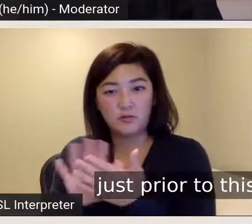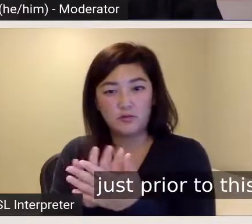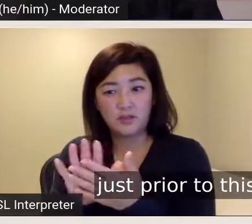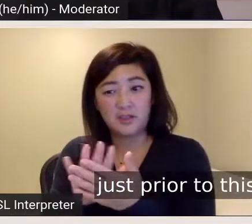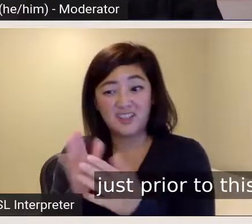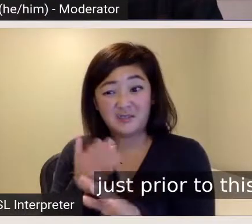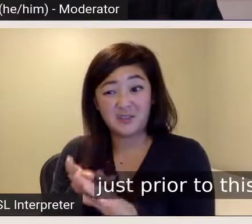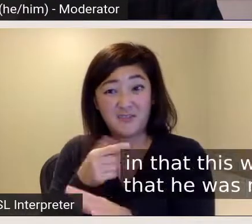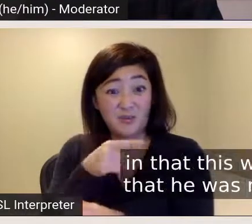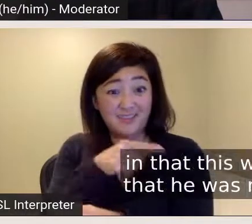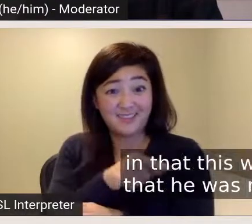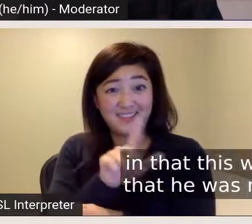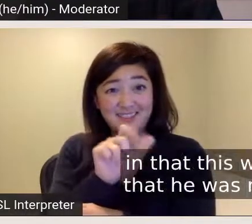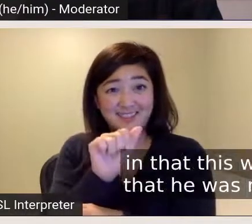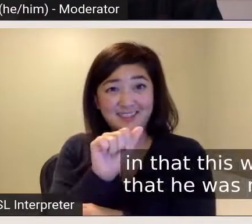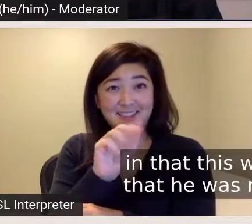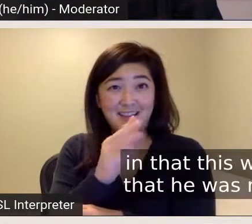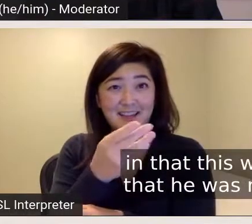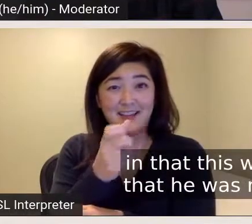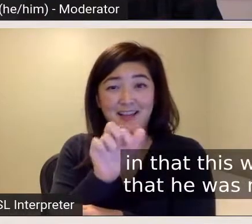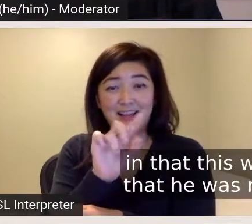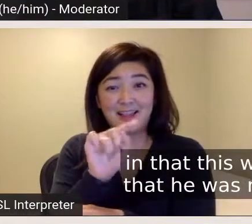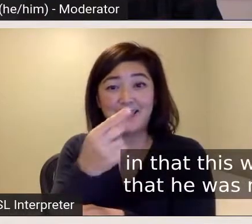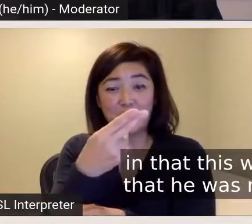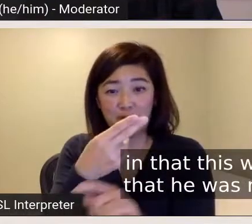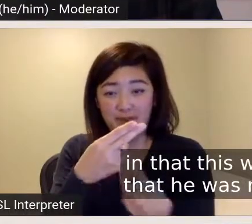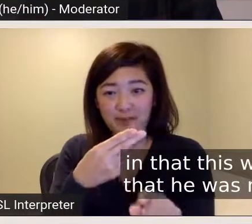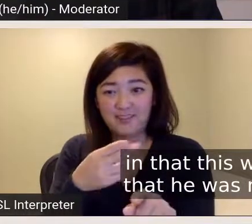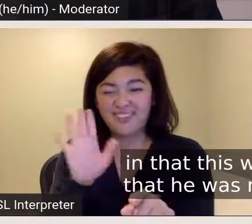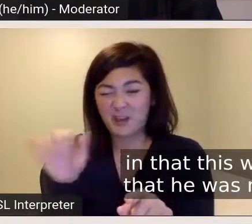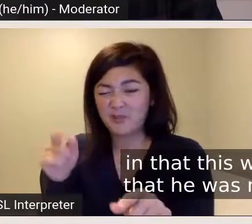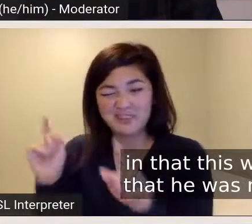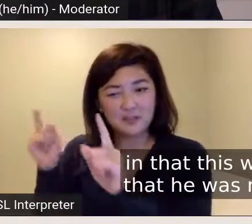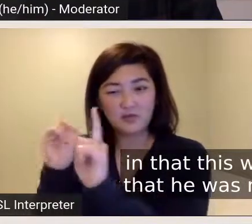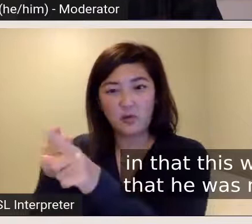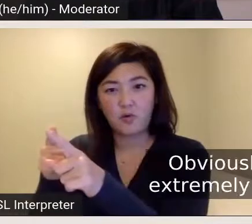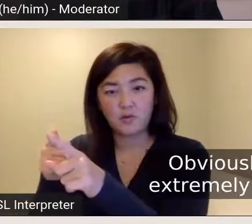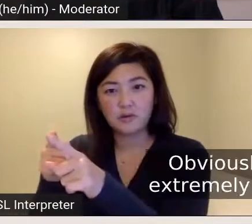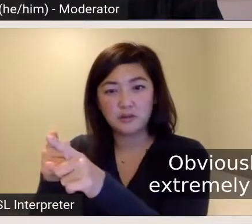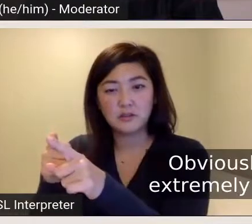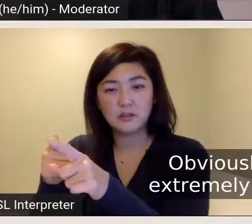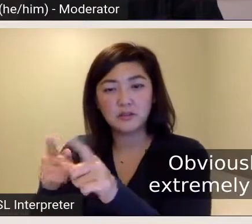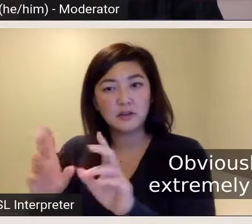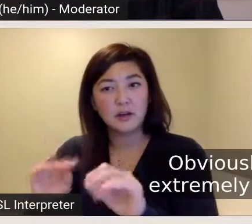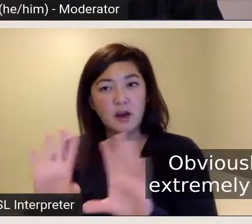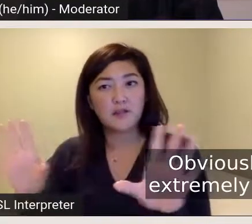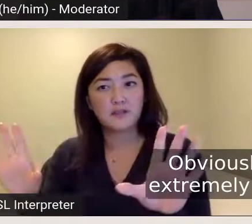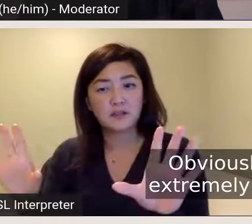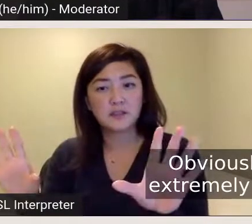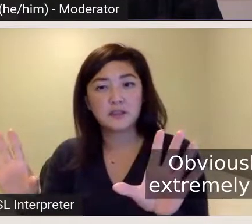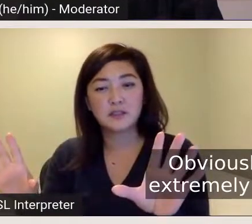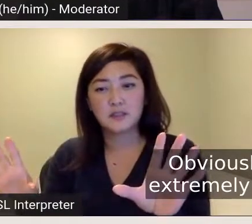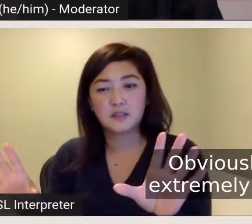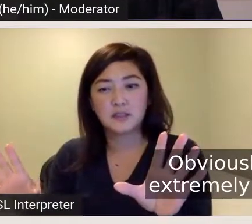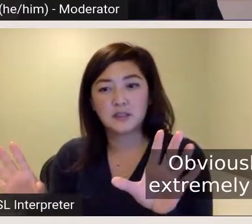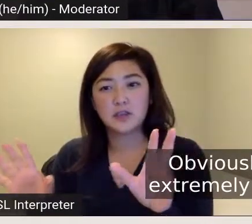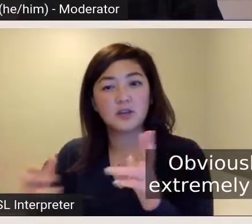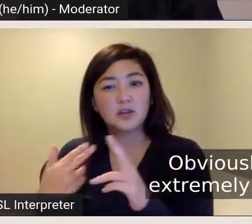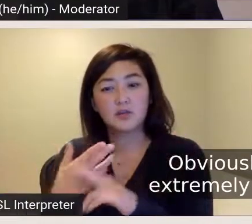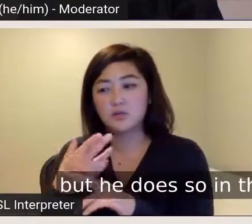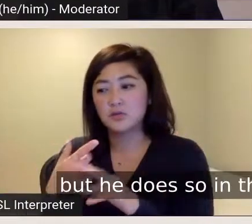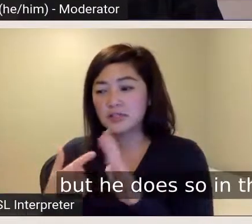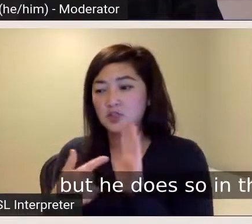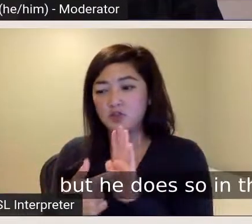is really revealing in that, this was the direction that he was moving towards. Obviously, this is an extremely anti-war